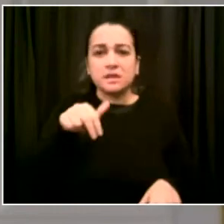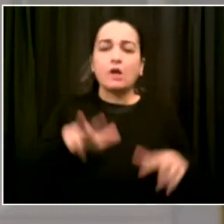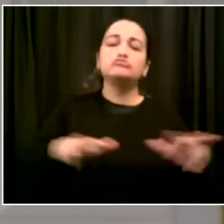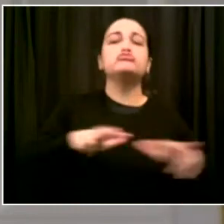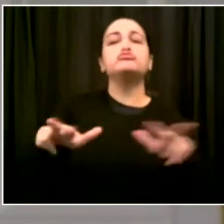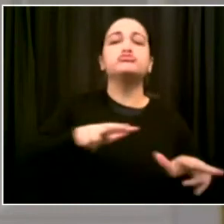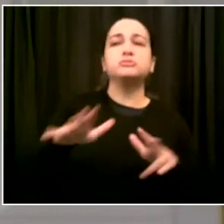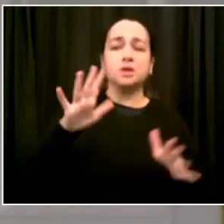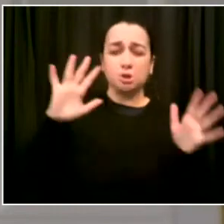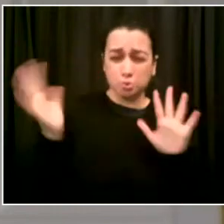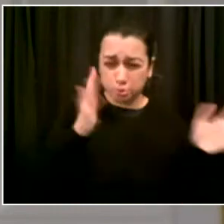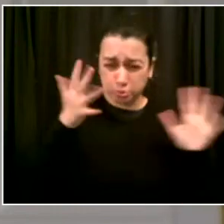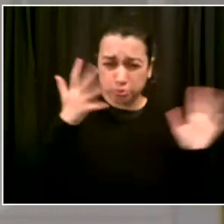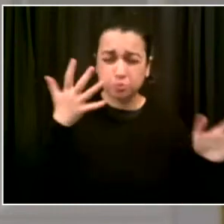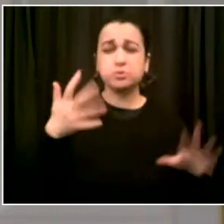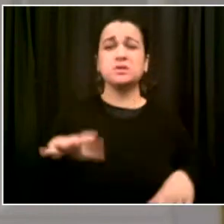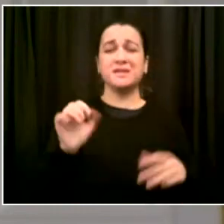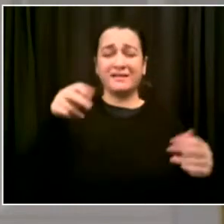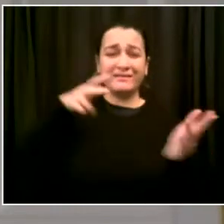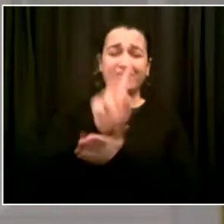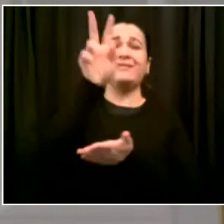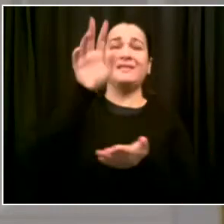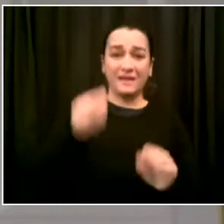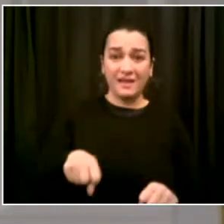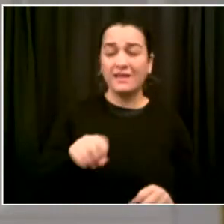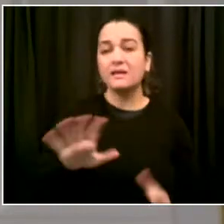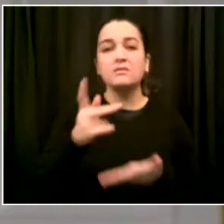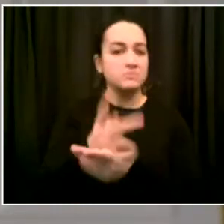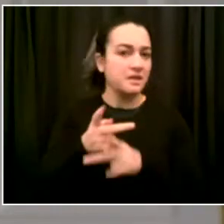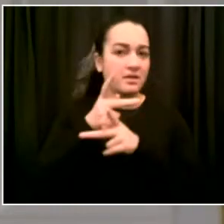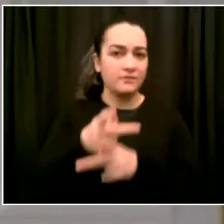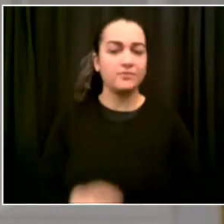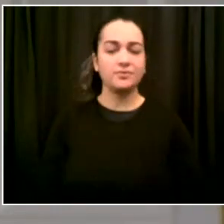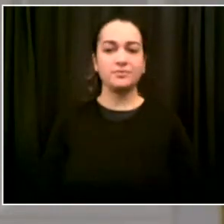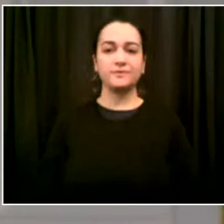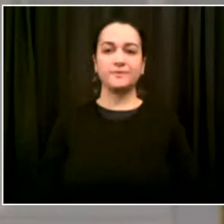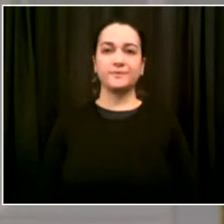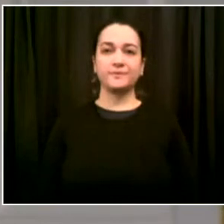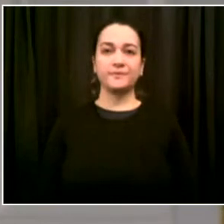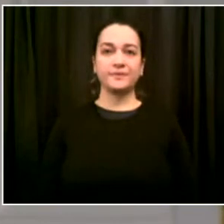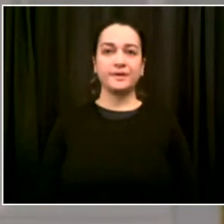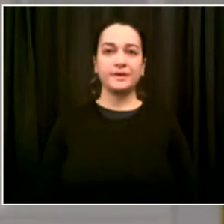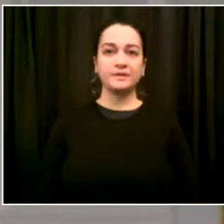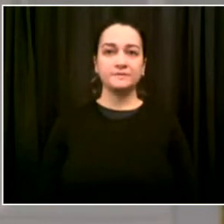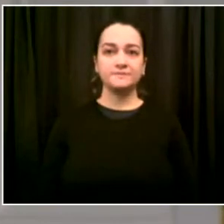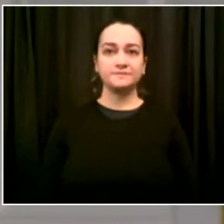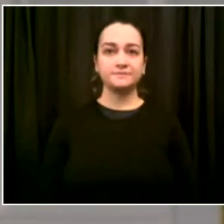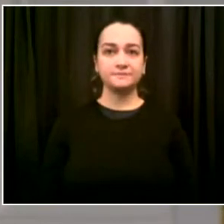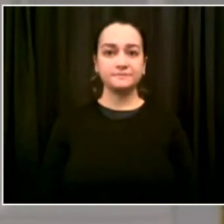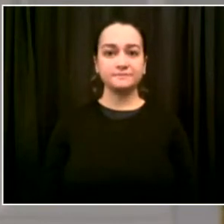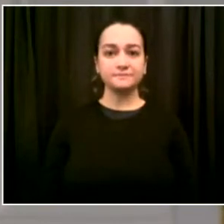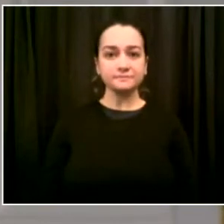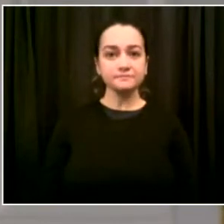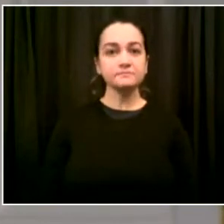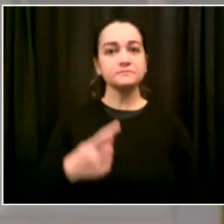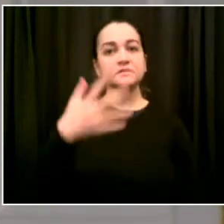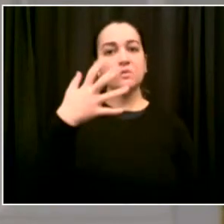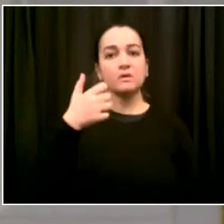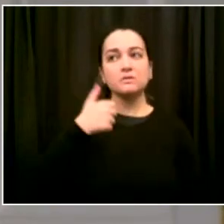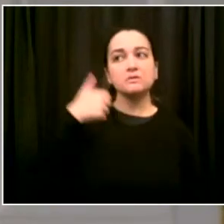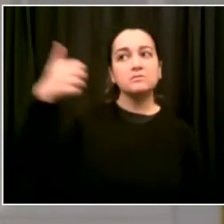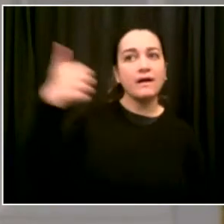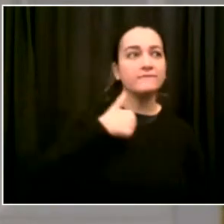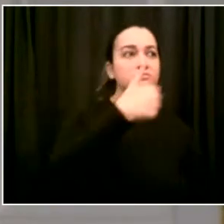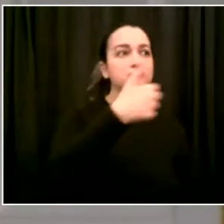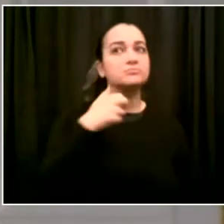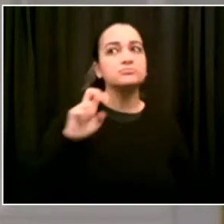hazardous. Because of these conditions, there are travel restrictions in place, and we did issue a wireless emergency alert this morning at 8